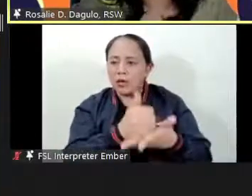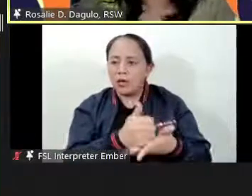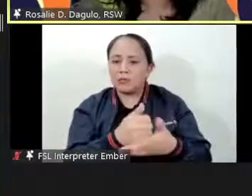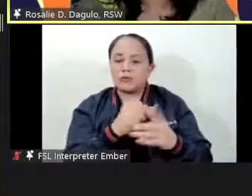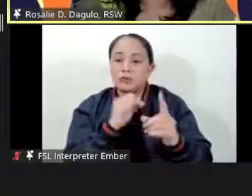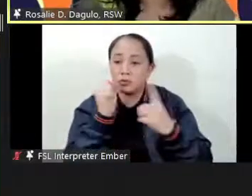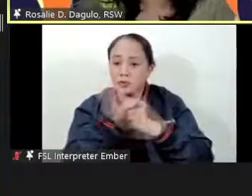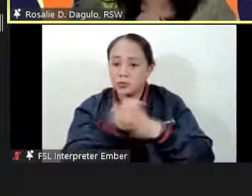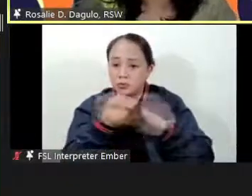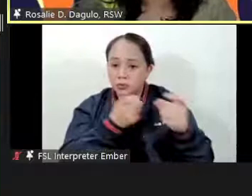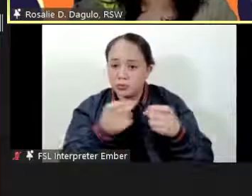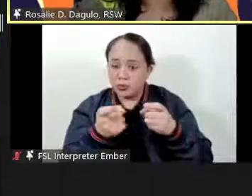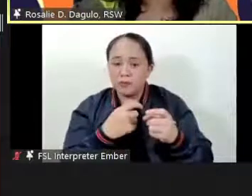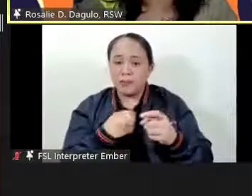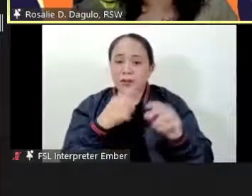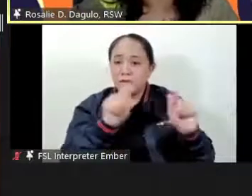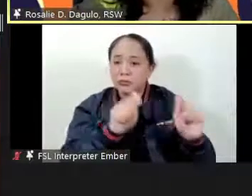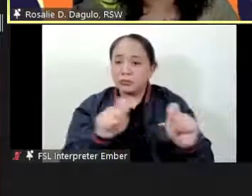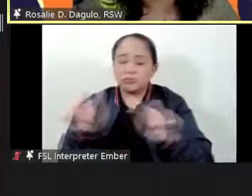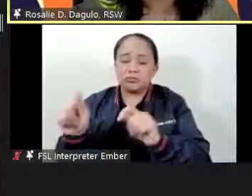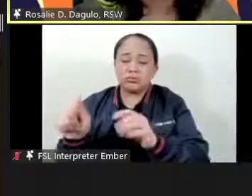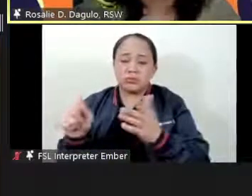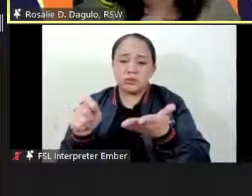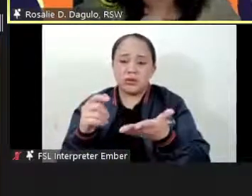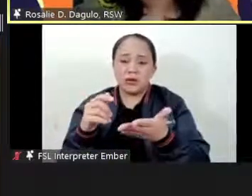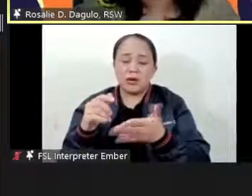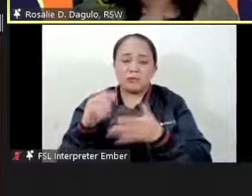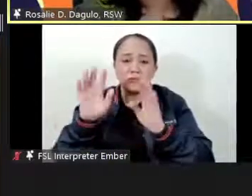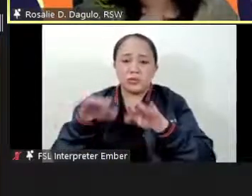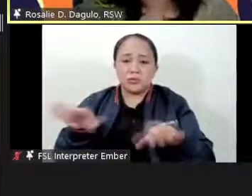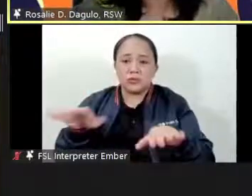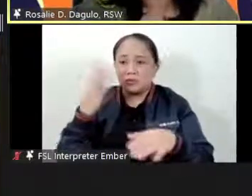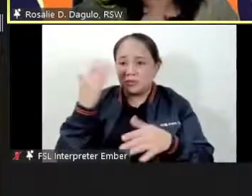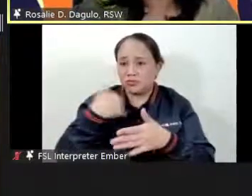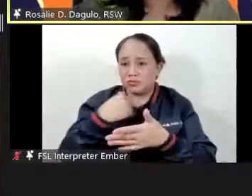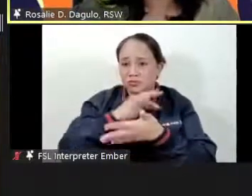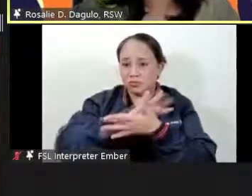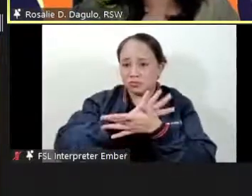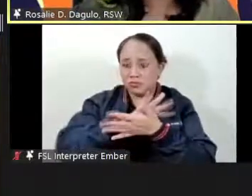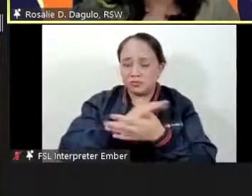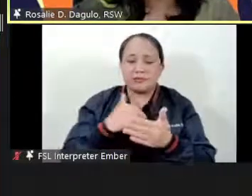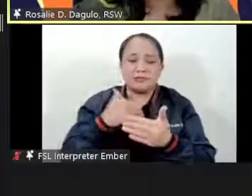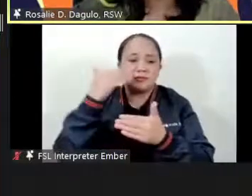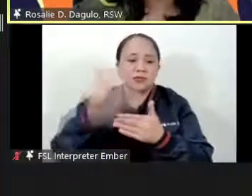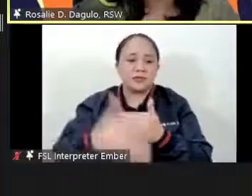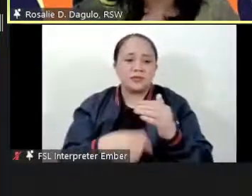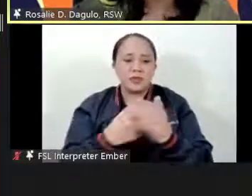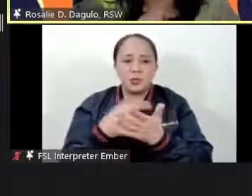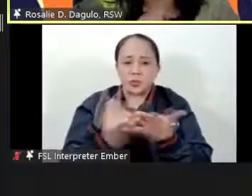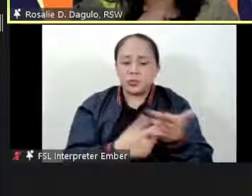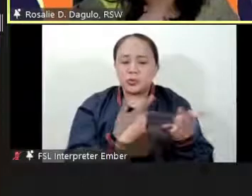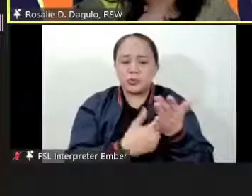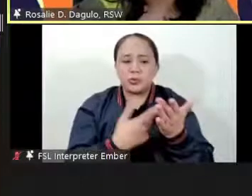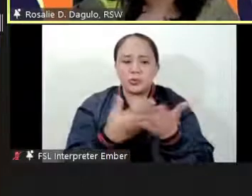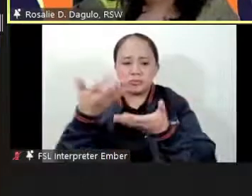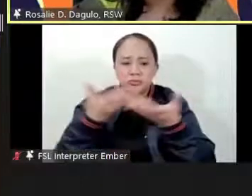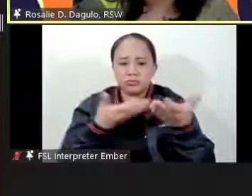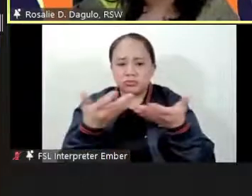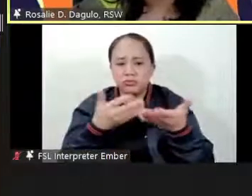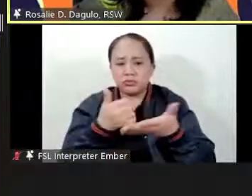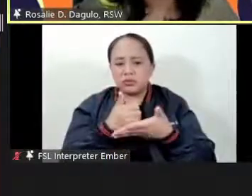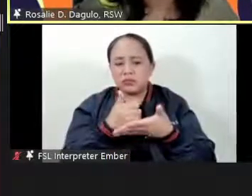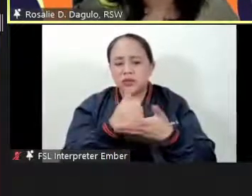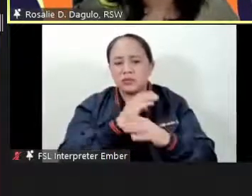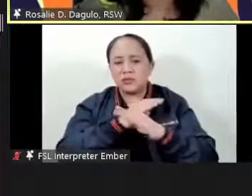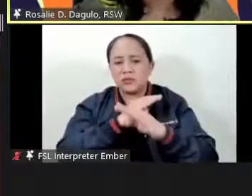for the permanent placement of children during COVID-19 pandemic. Two, discuss the facilitating and hindering factors